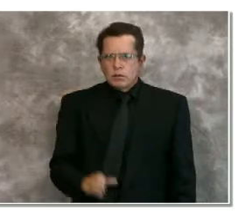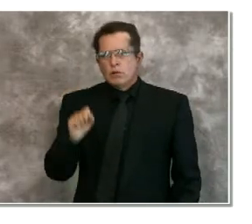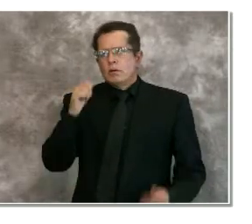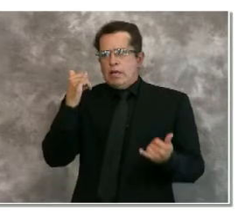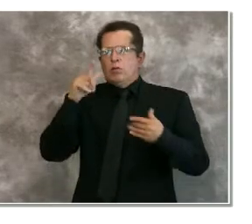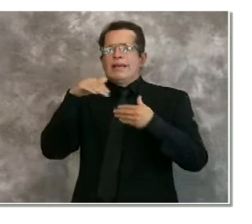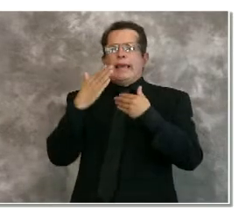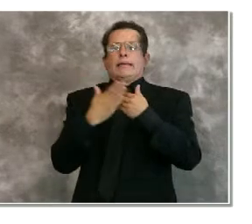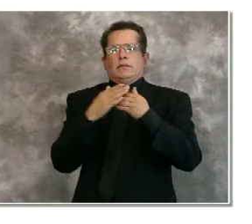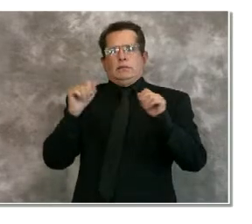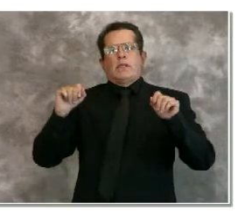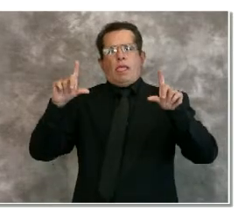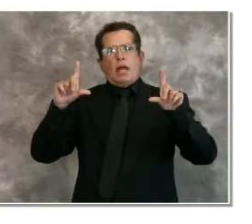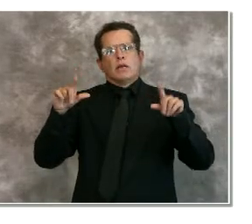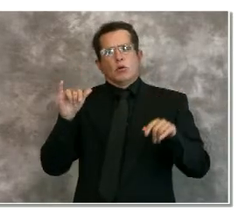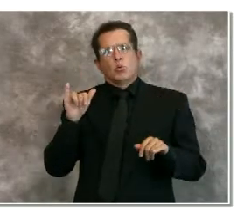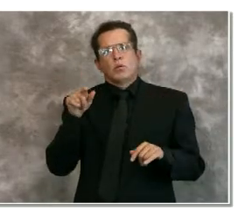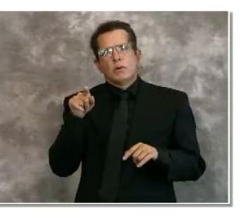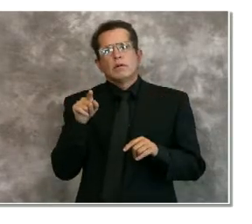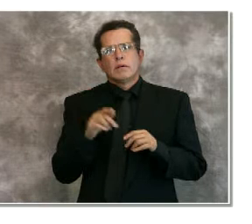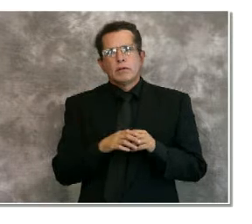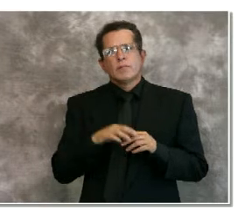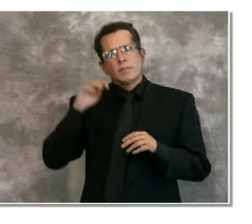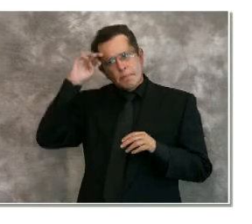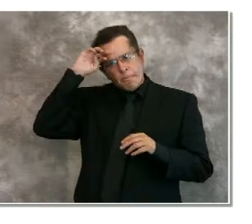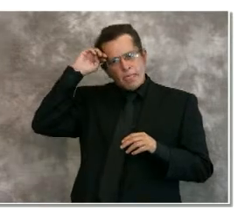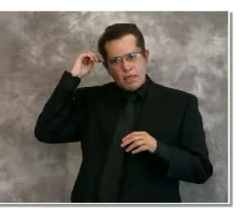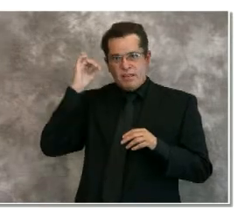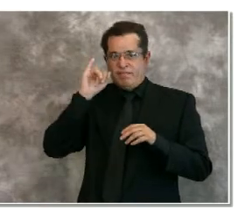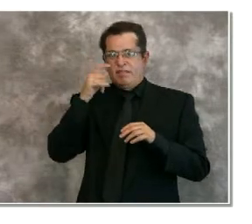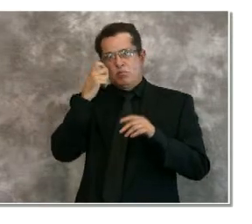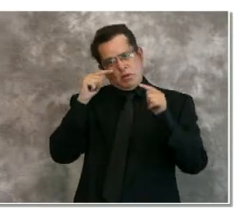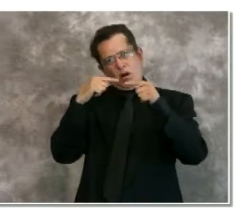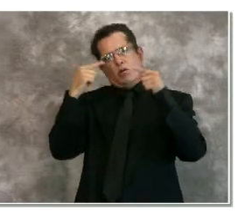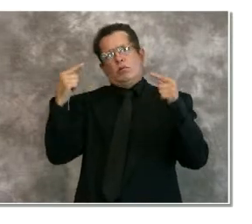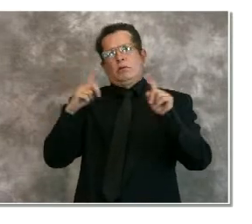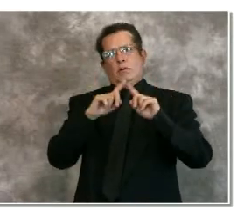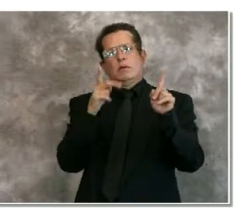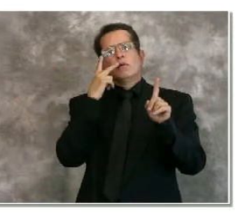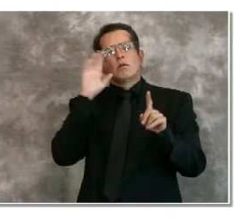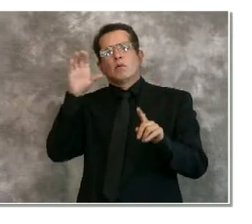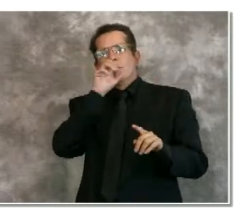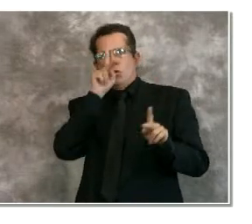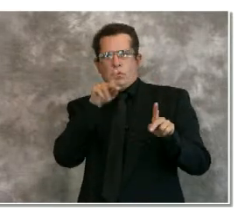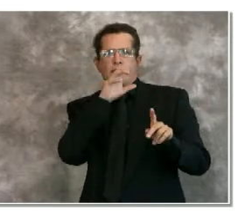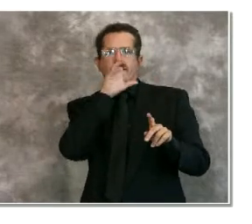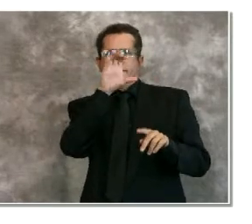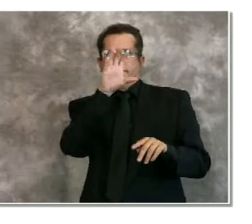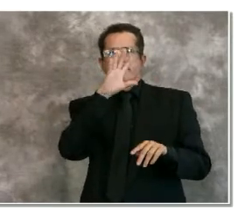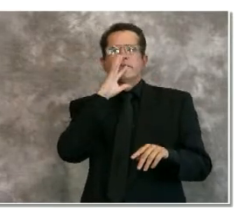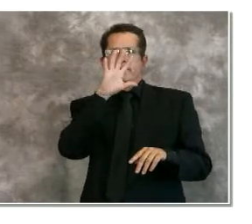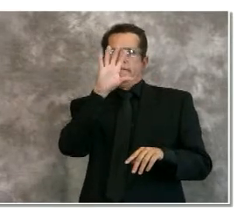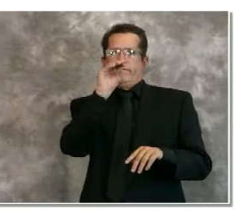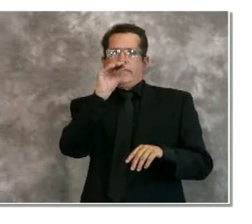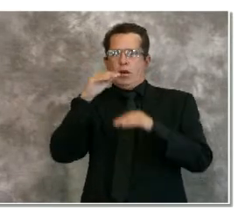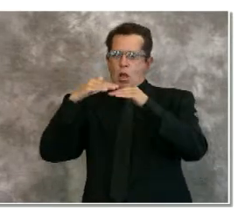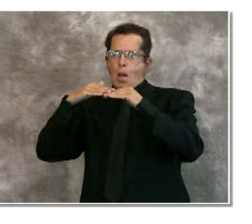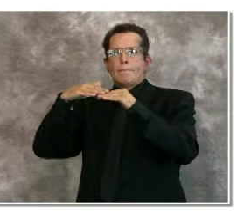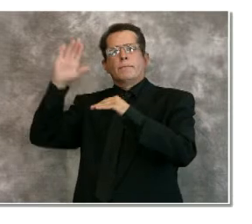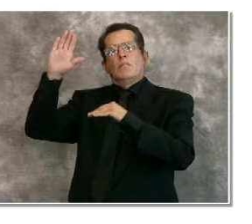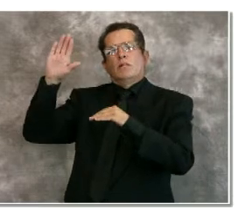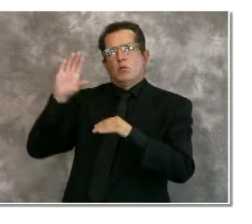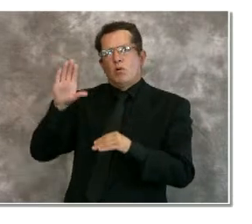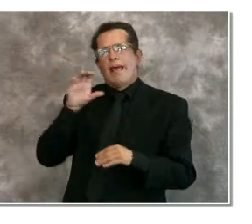next slide, we show individuals 50 years of age and older. And this